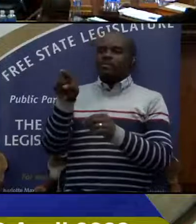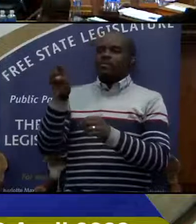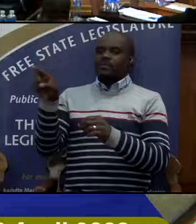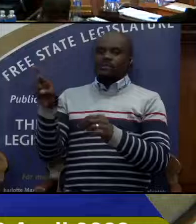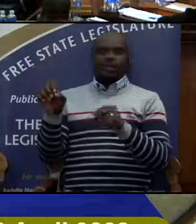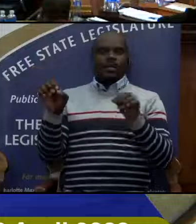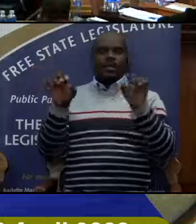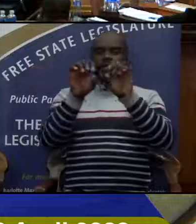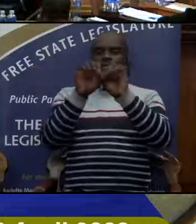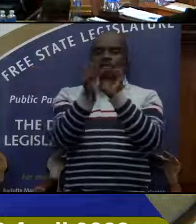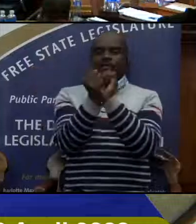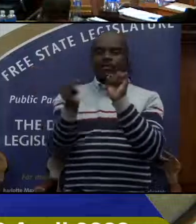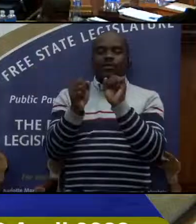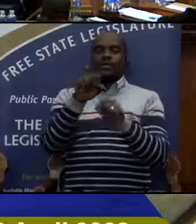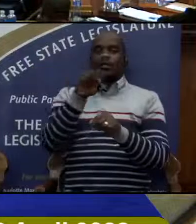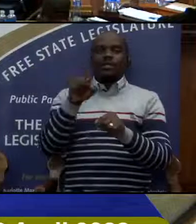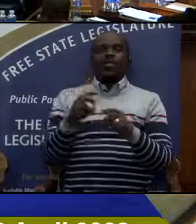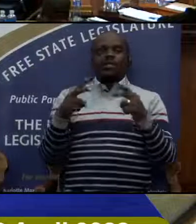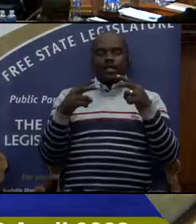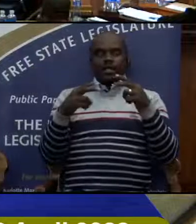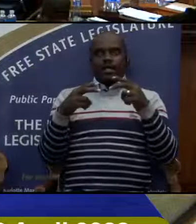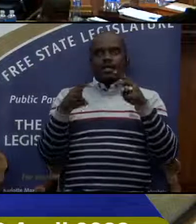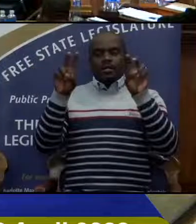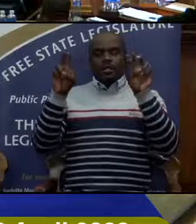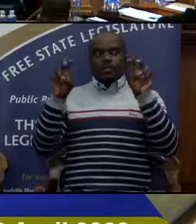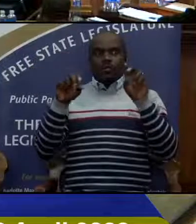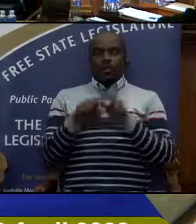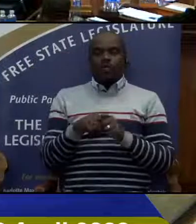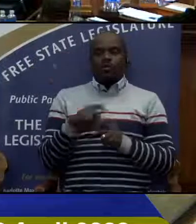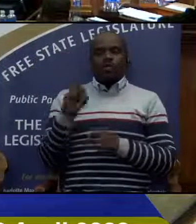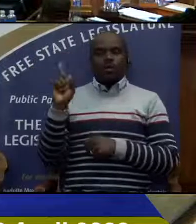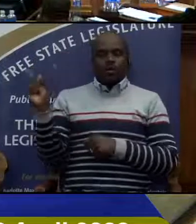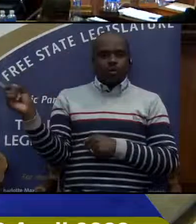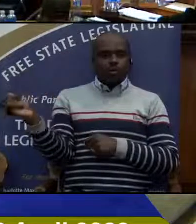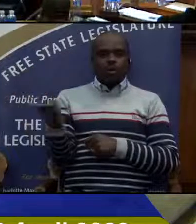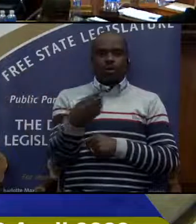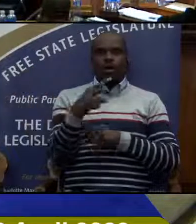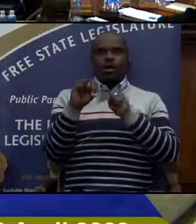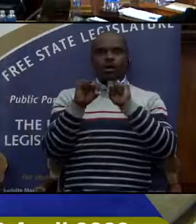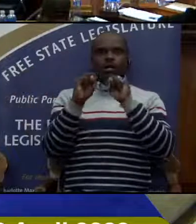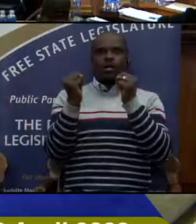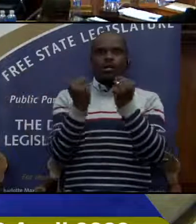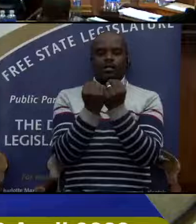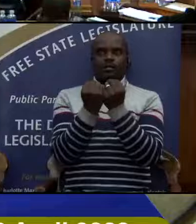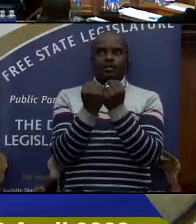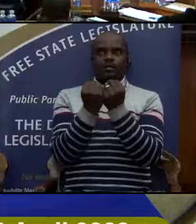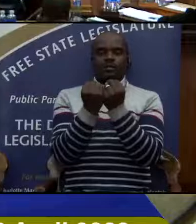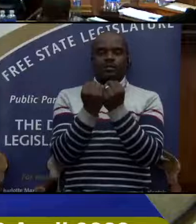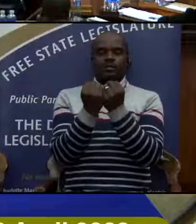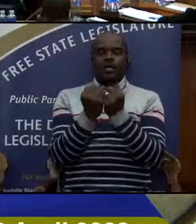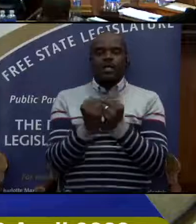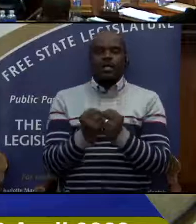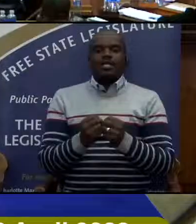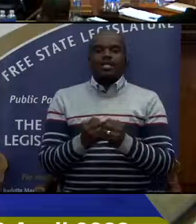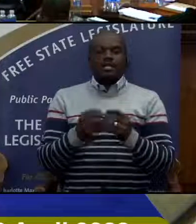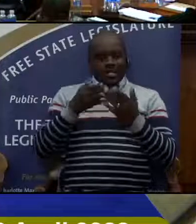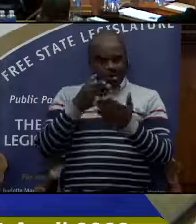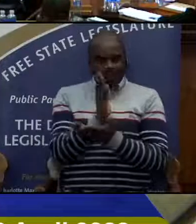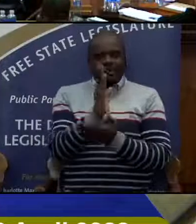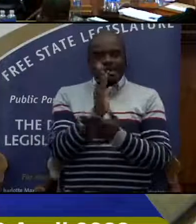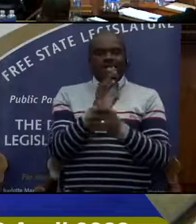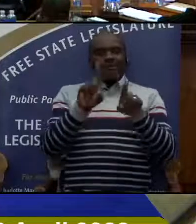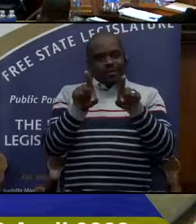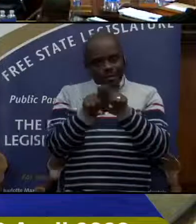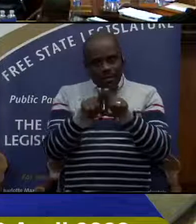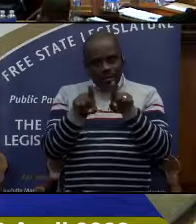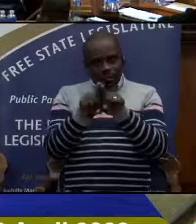that, and I quote, "All national groups shall have equal rights and that they shall be protected by